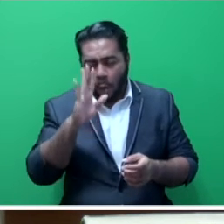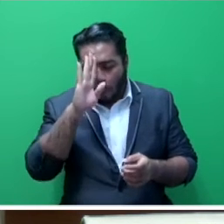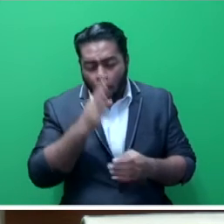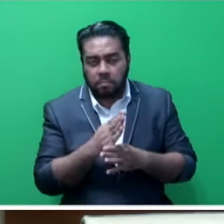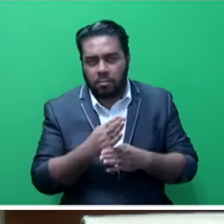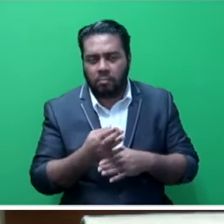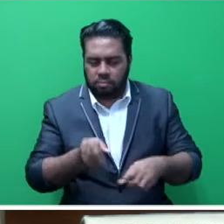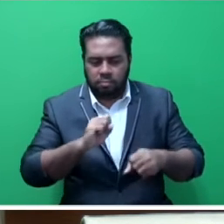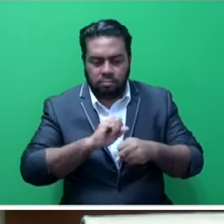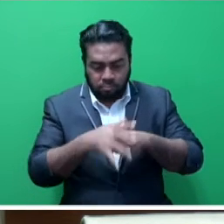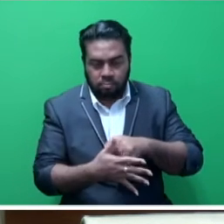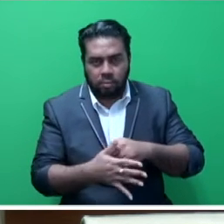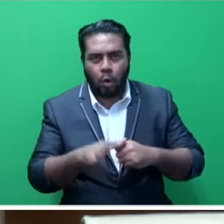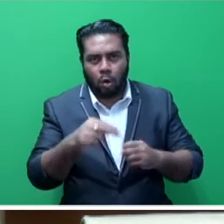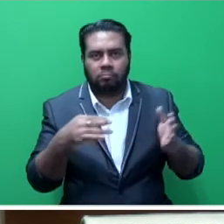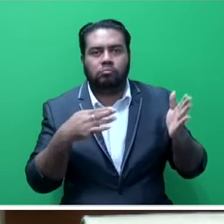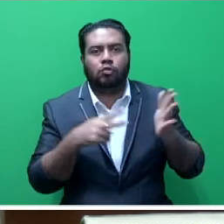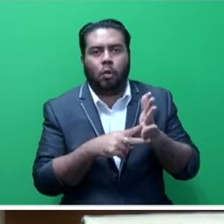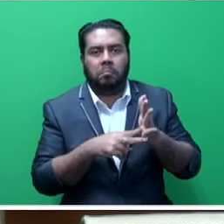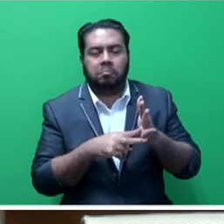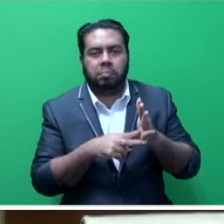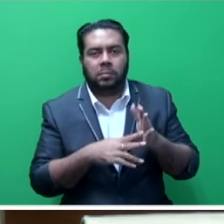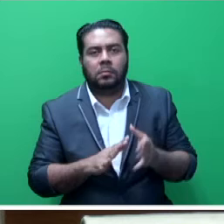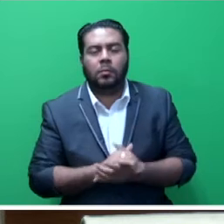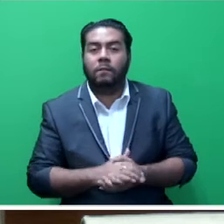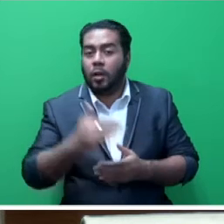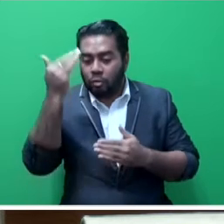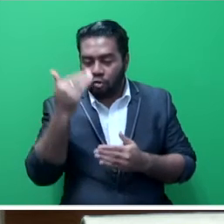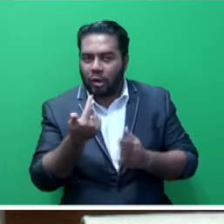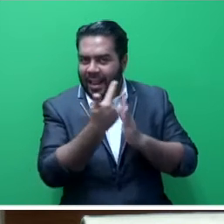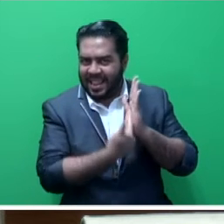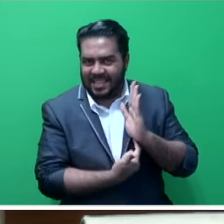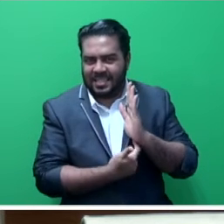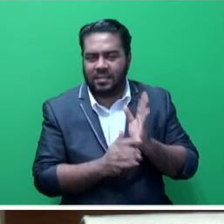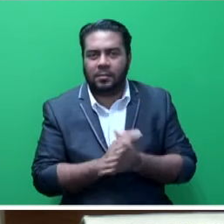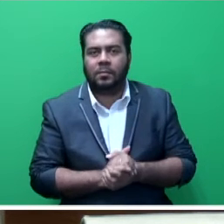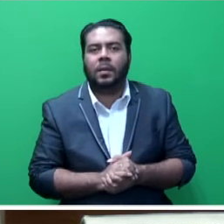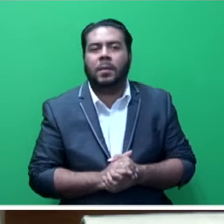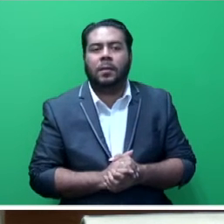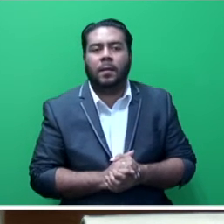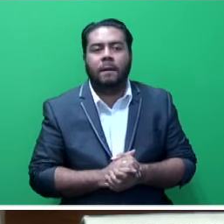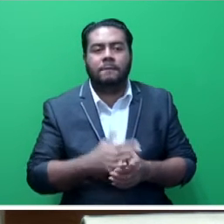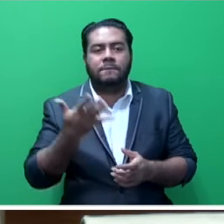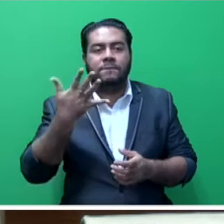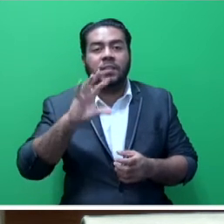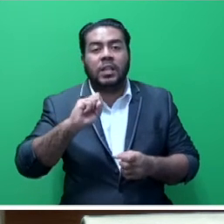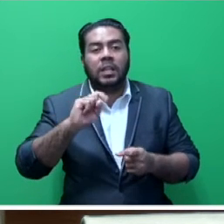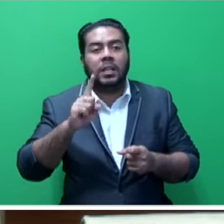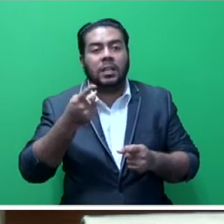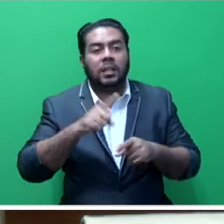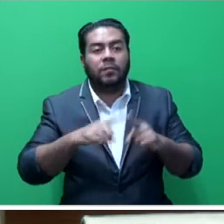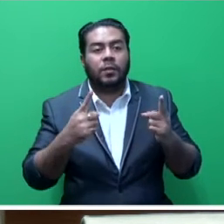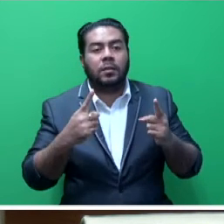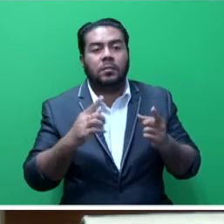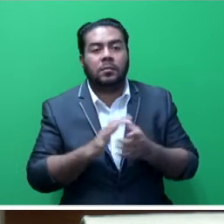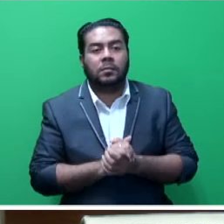is just a short list. There is probably close to another 50 sites that we need to do, and